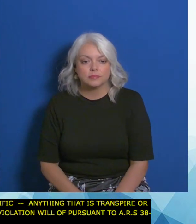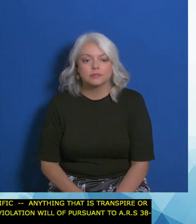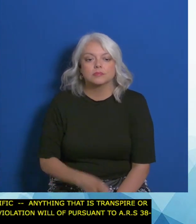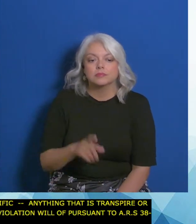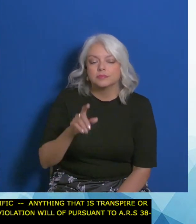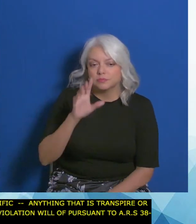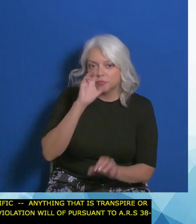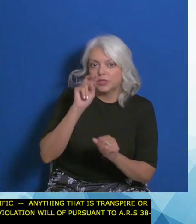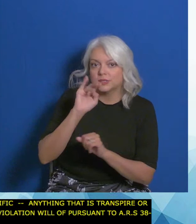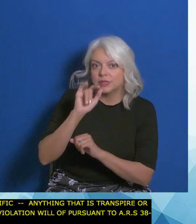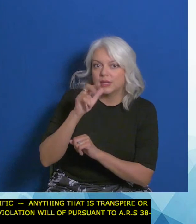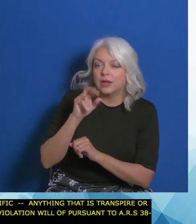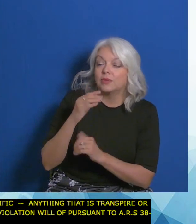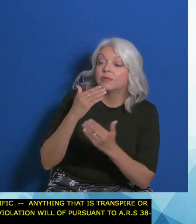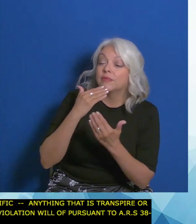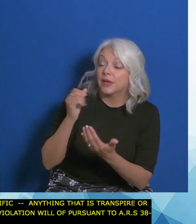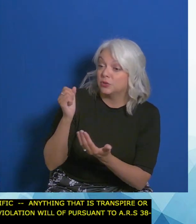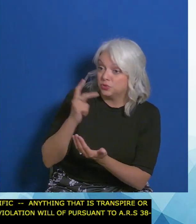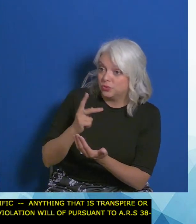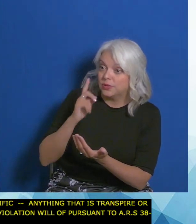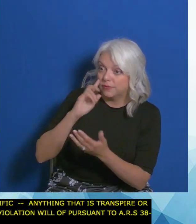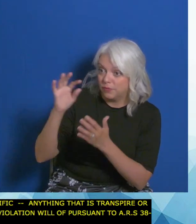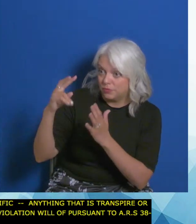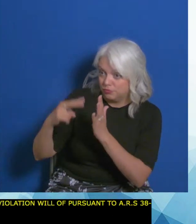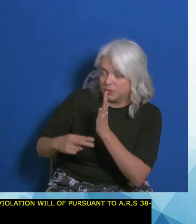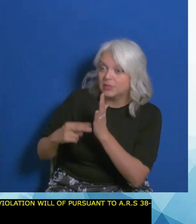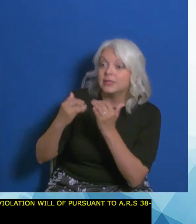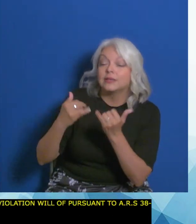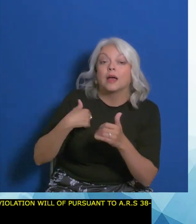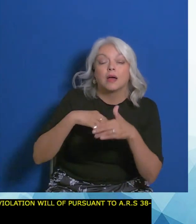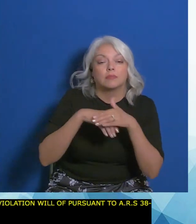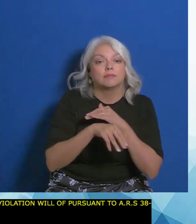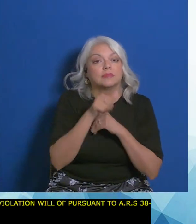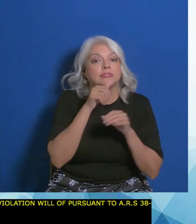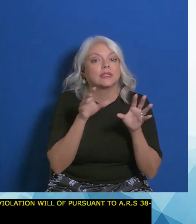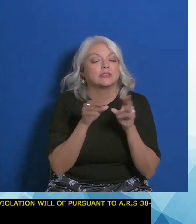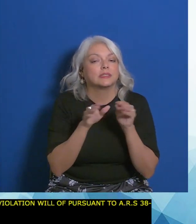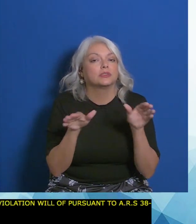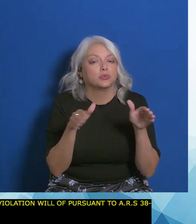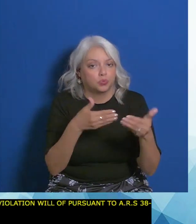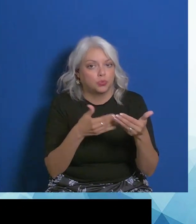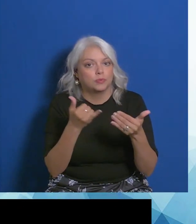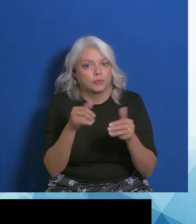Thank you, Suke. The board is going to go to the executive session room.